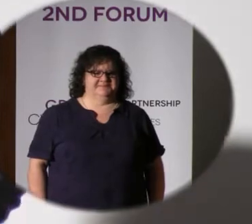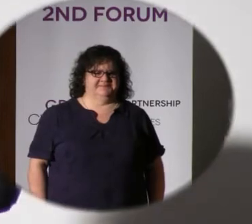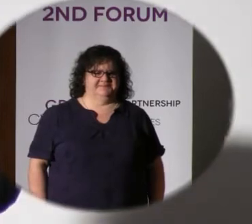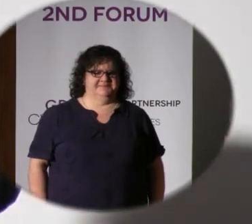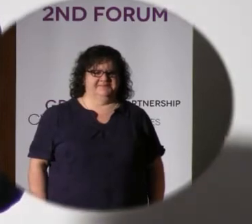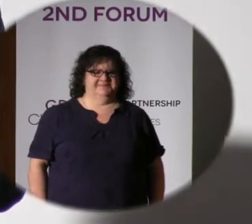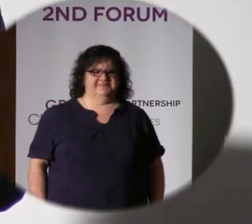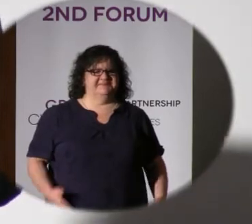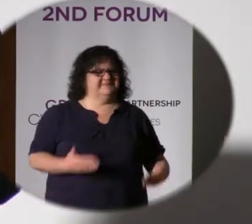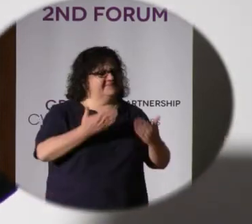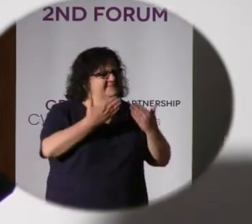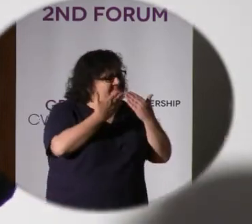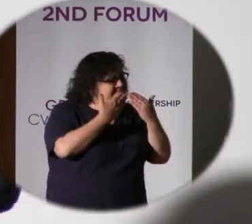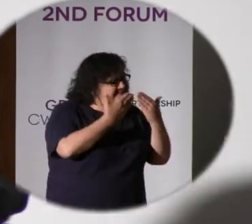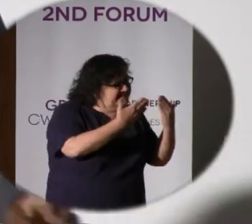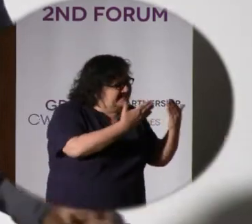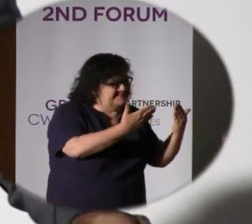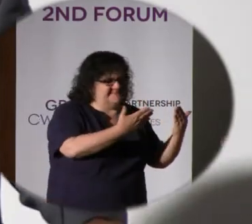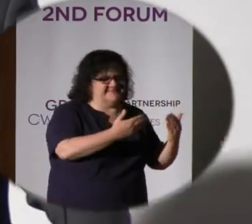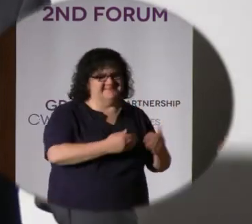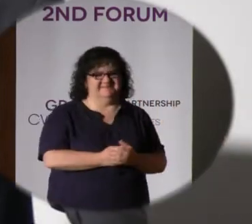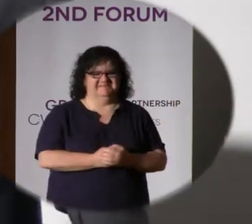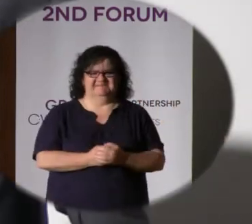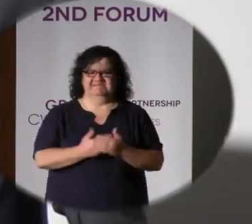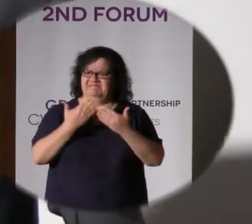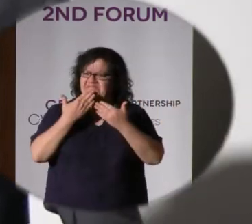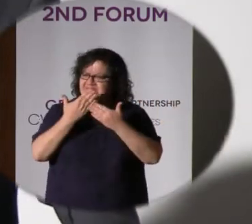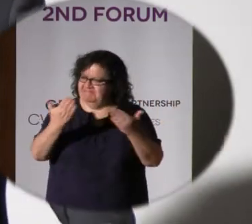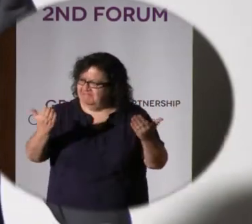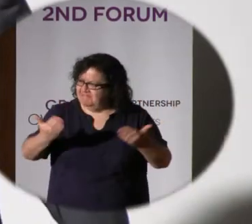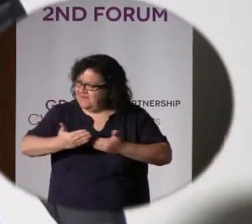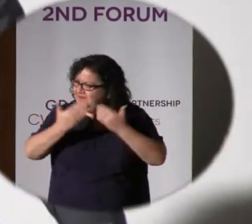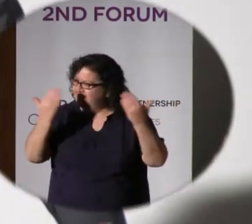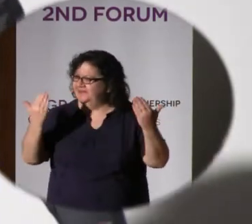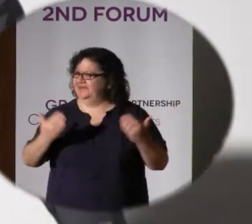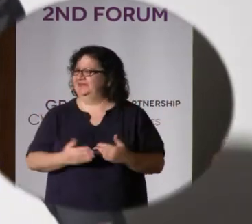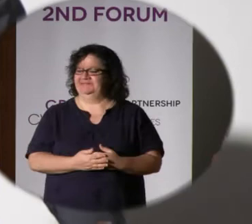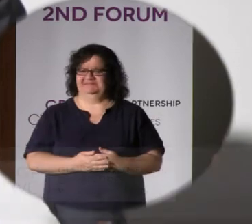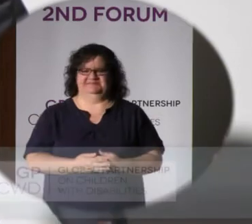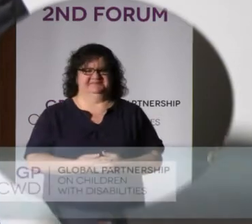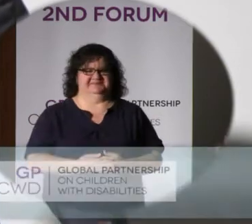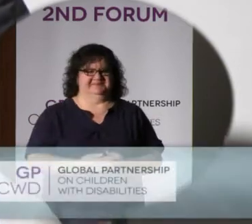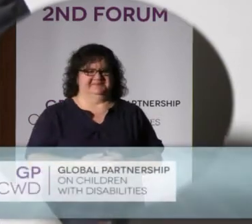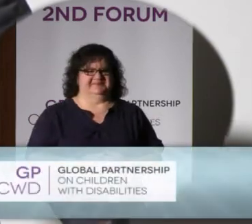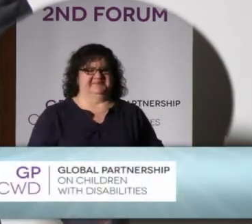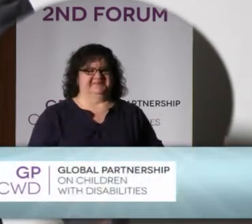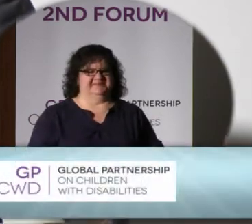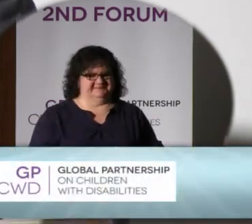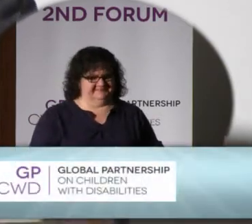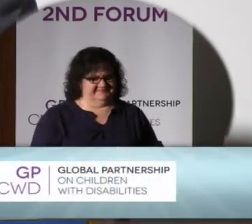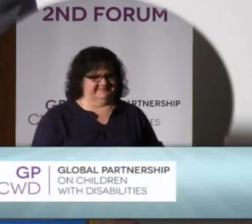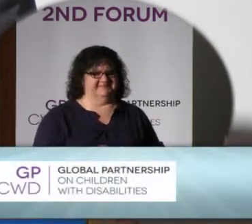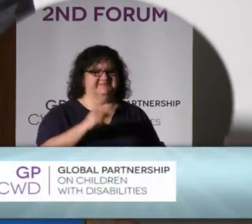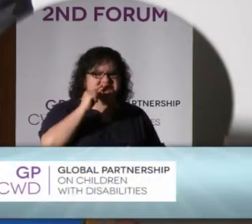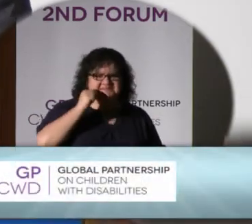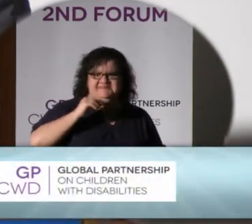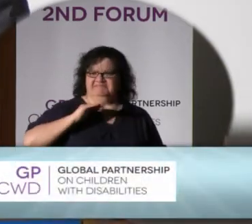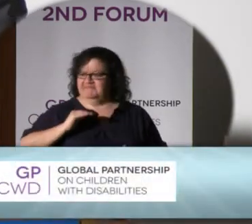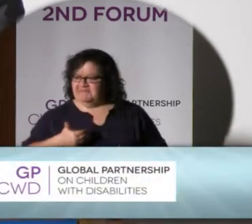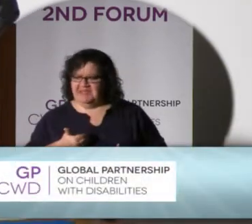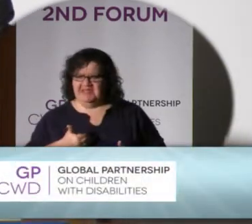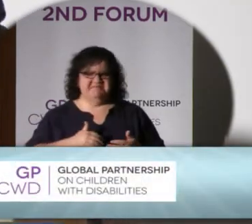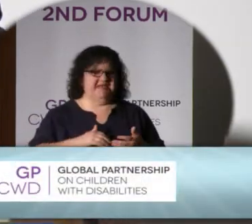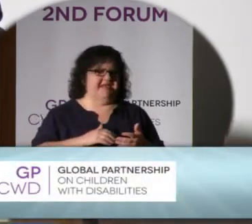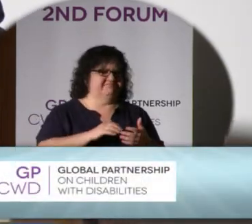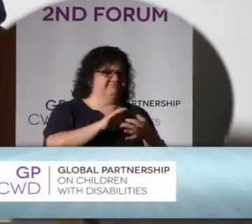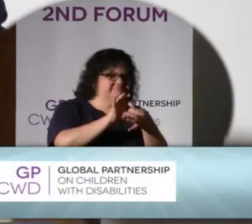Thank you very much. Good morning, everyone, Excellencies, colleagues, and friends. It is indeed a